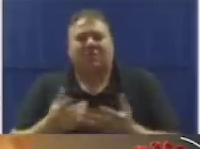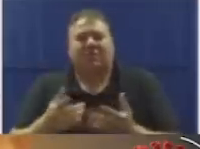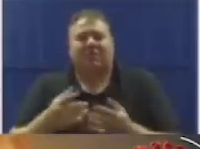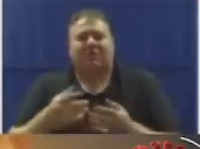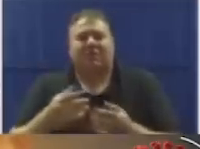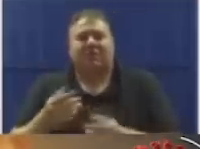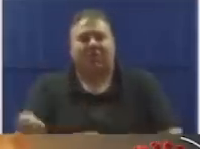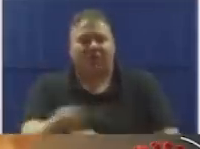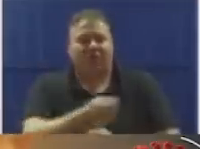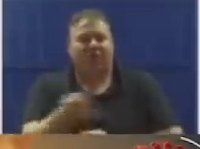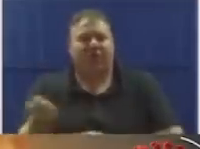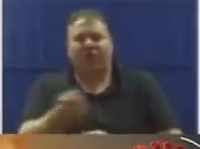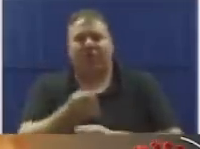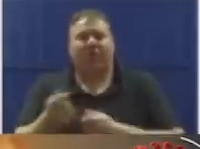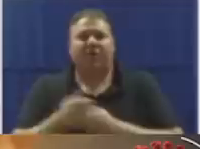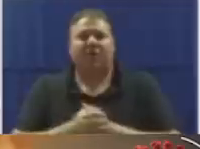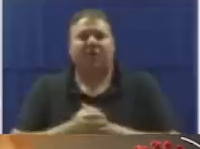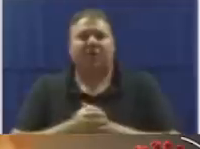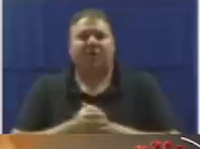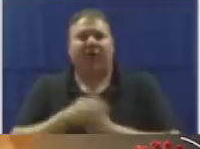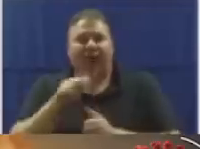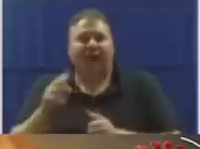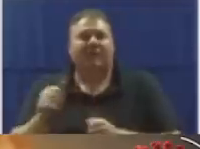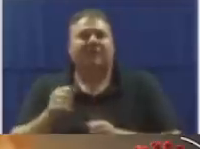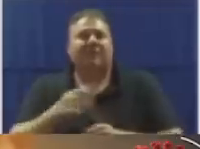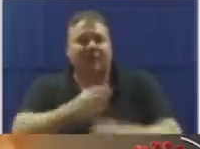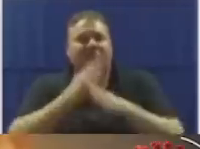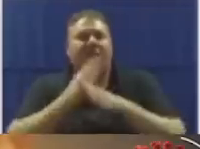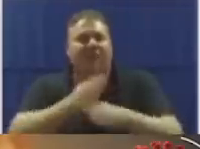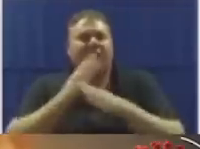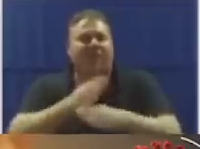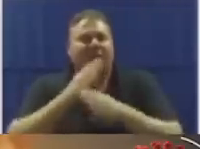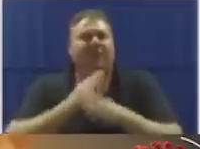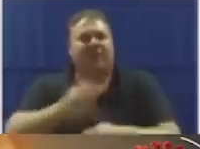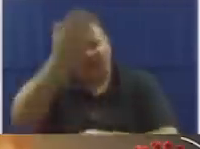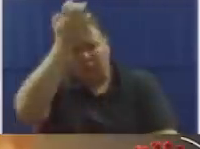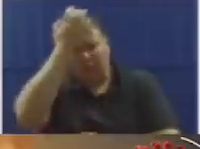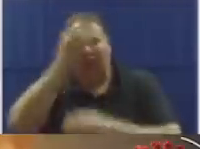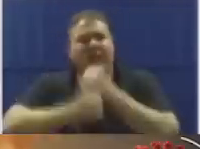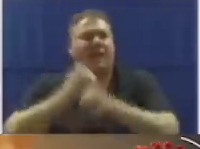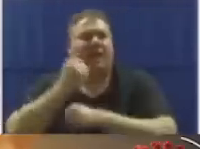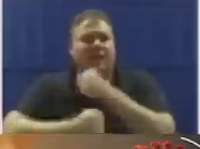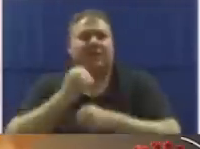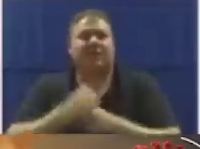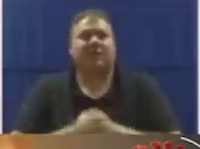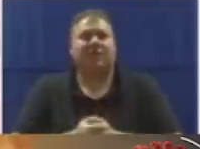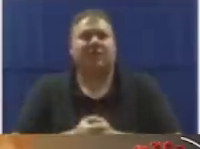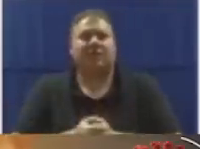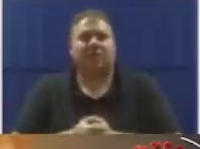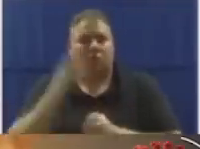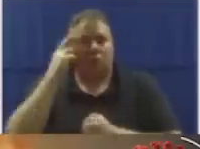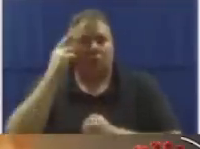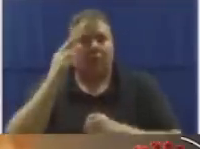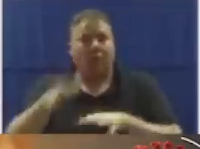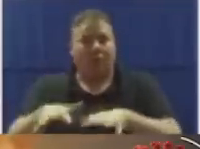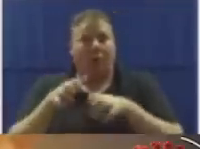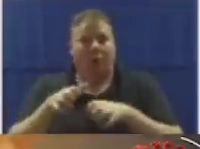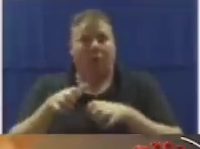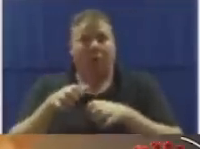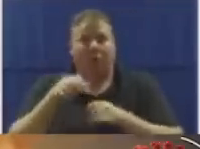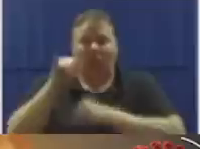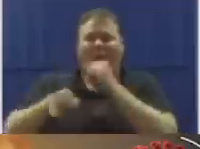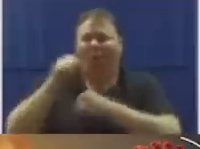all the shameless defending being done from the ANC benches? Do you remember the scathing rebuke our Parliament received